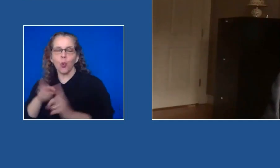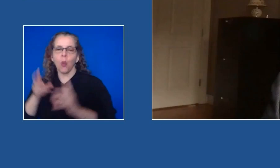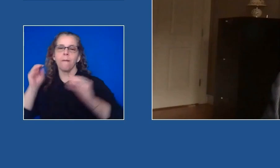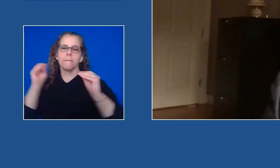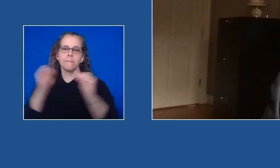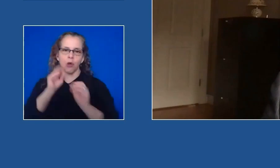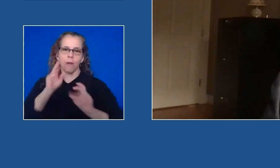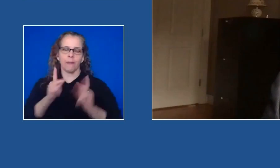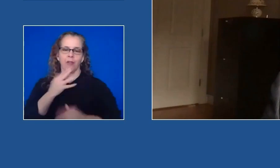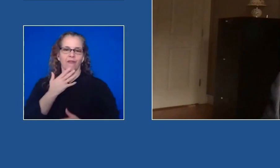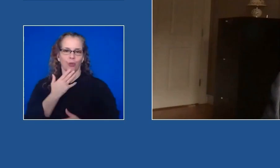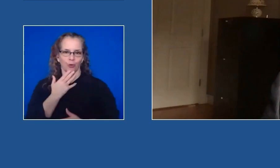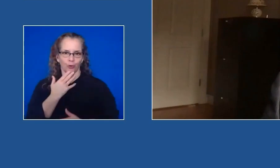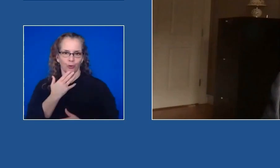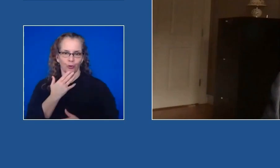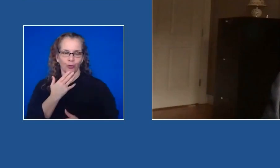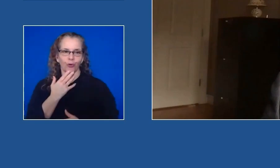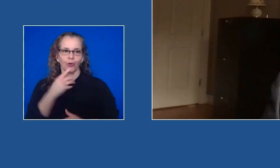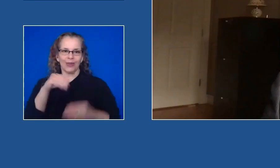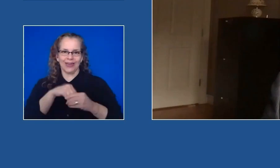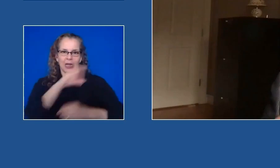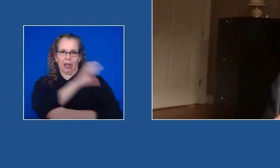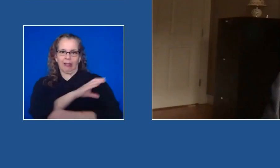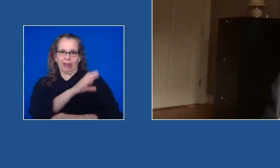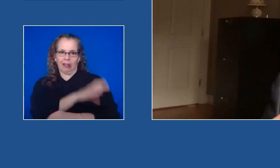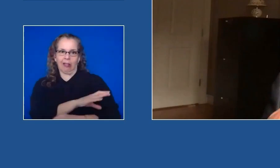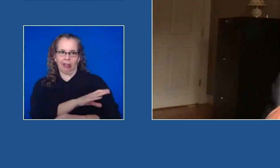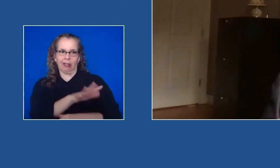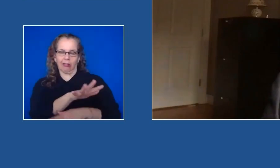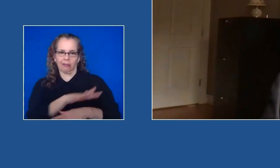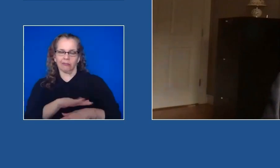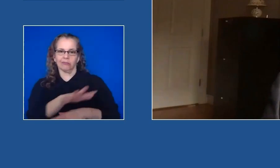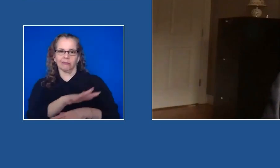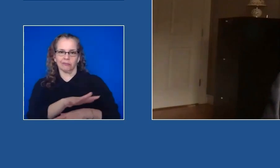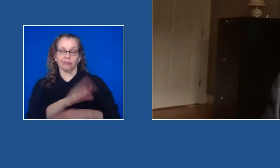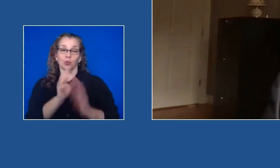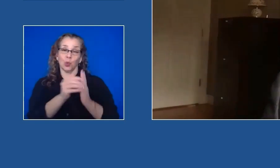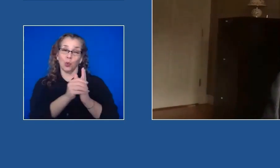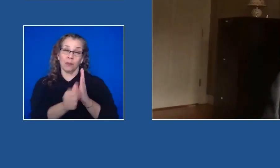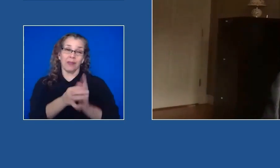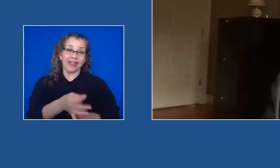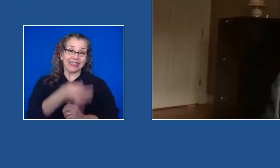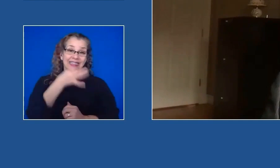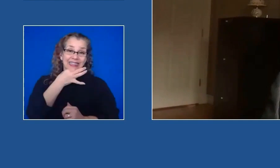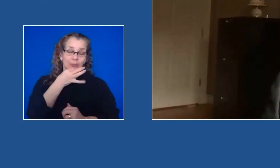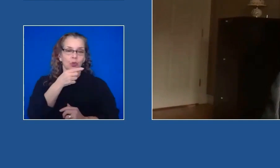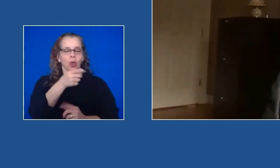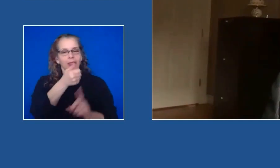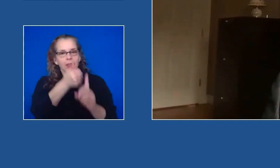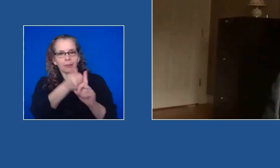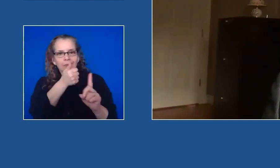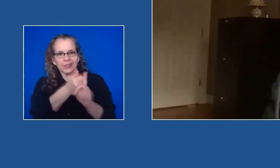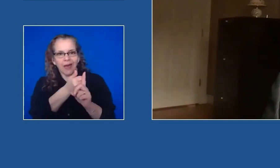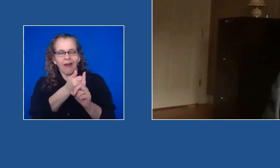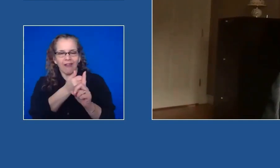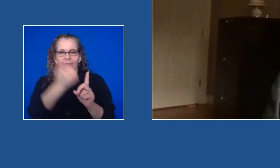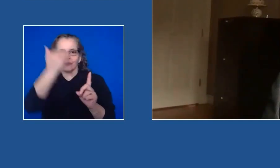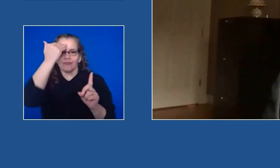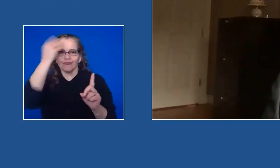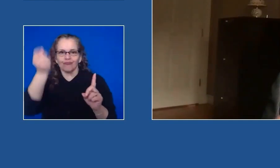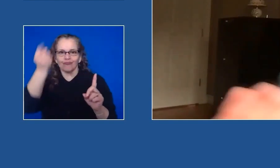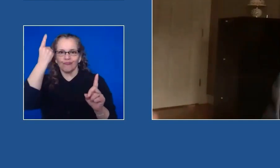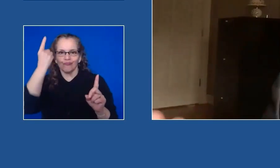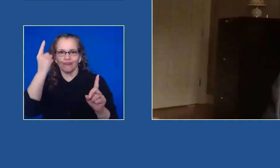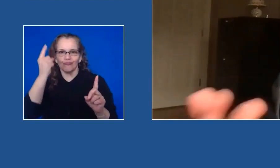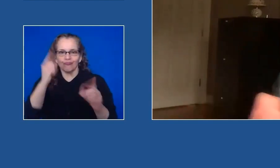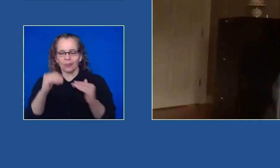in the clinical settings, so that experts and clinicians are themselves minorities, so that we can do that in a structured way, because